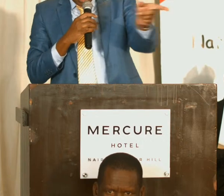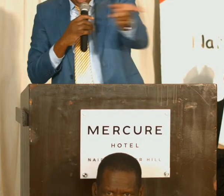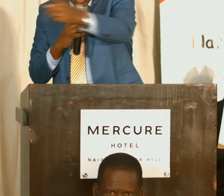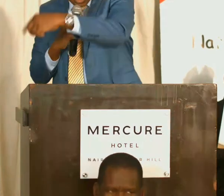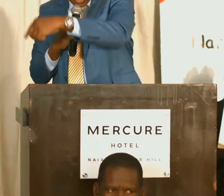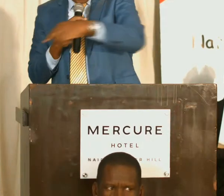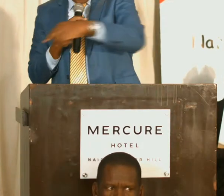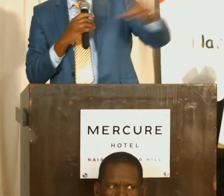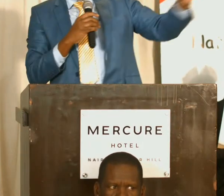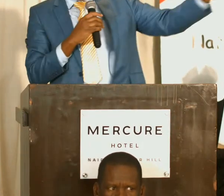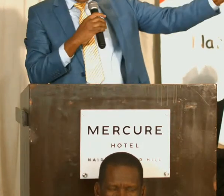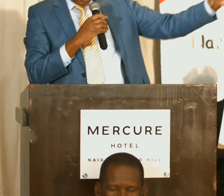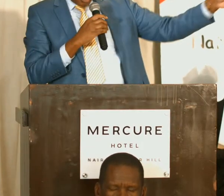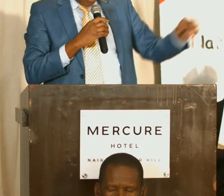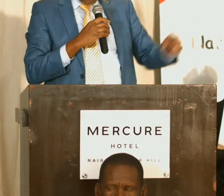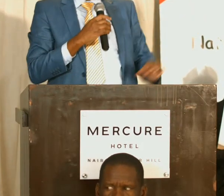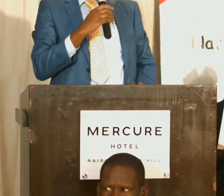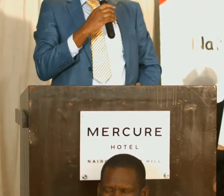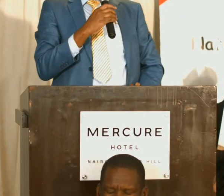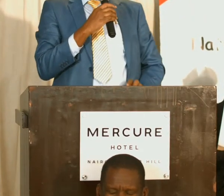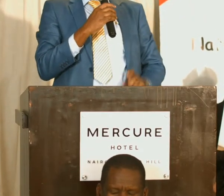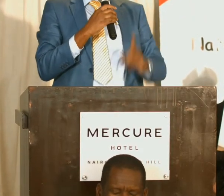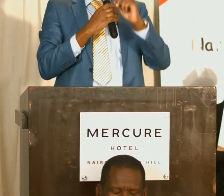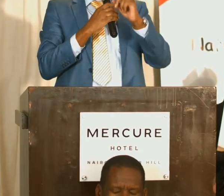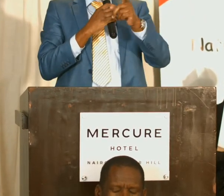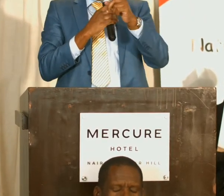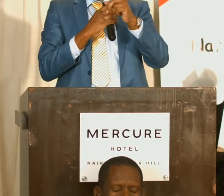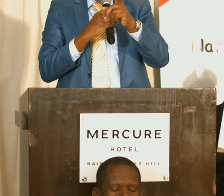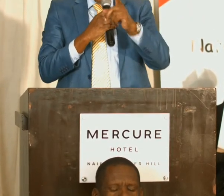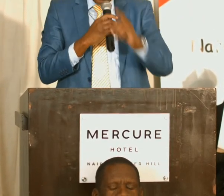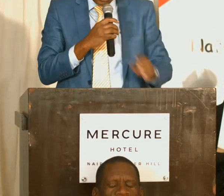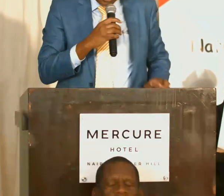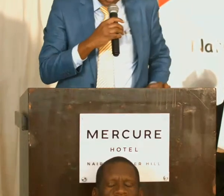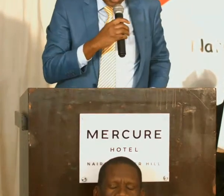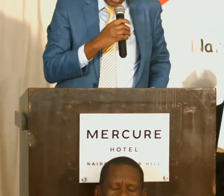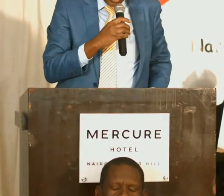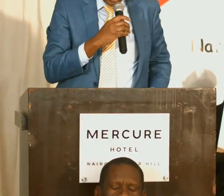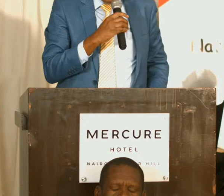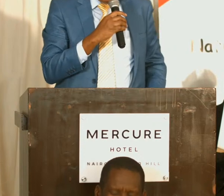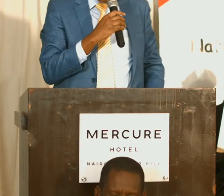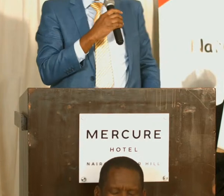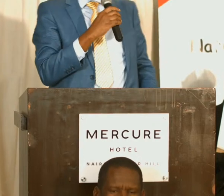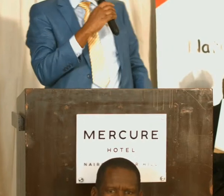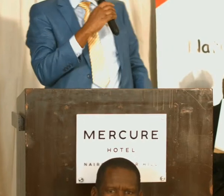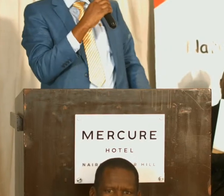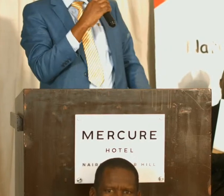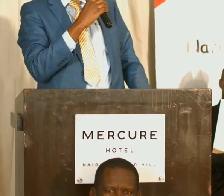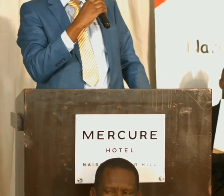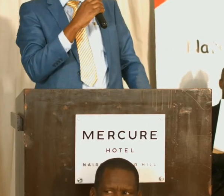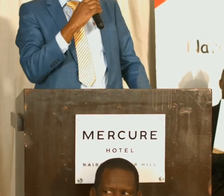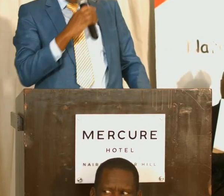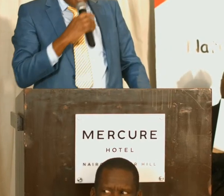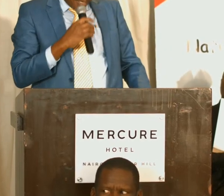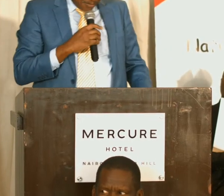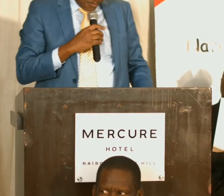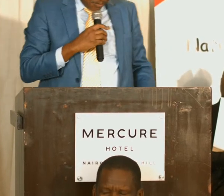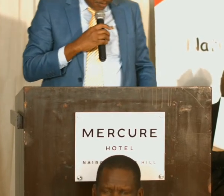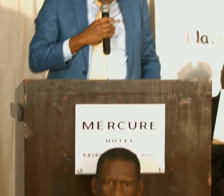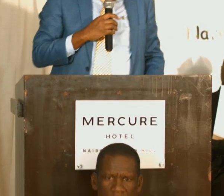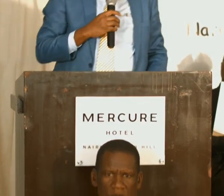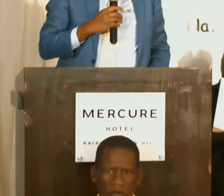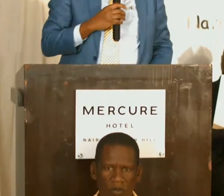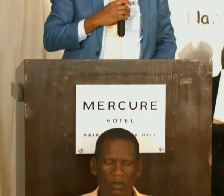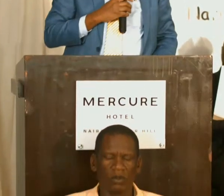Sheila I'm using her name not to give up on you yourselves and